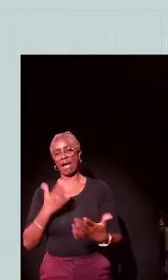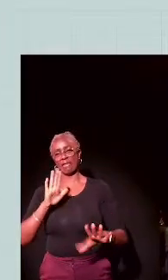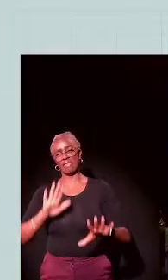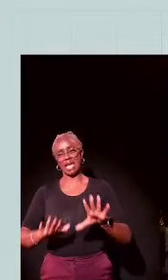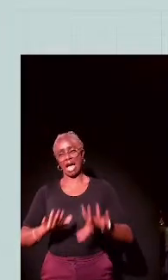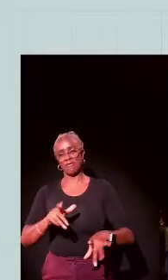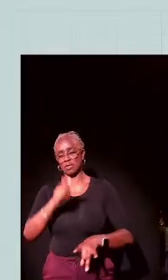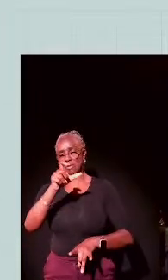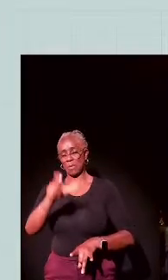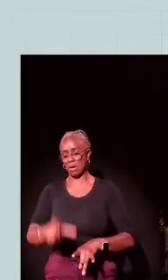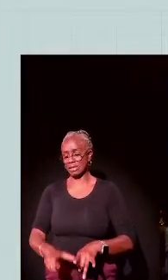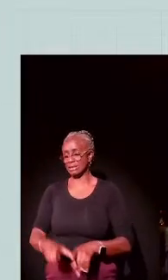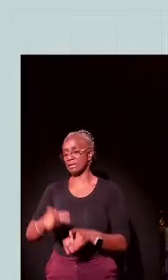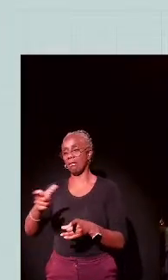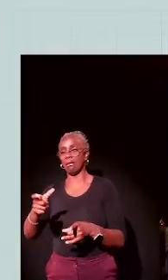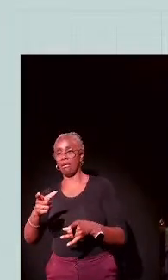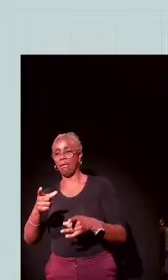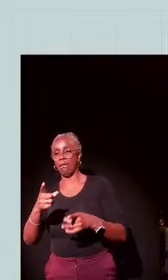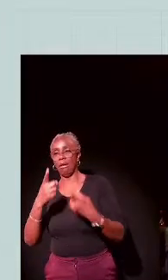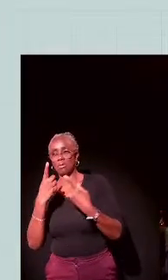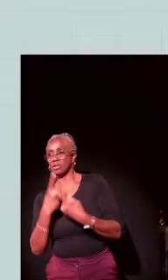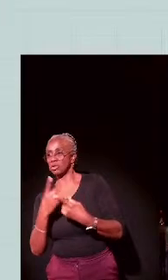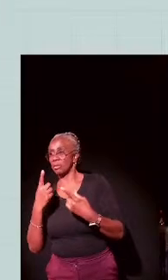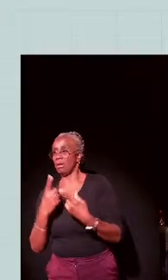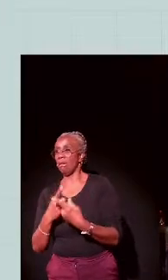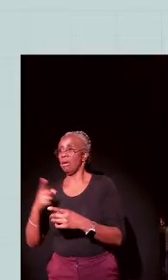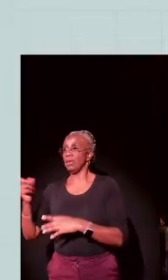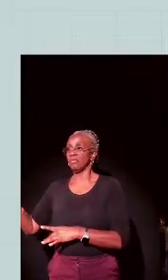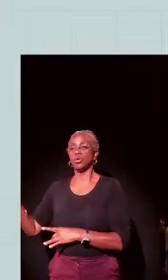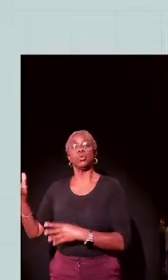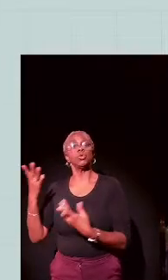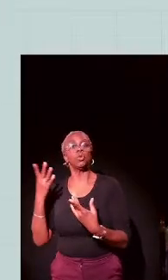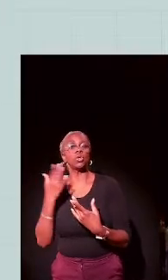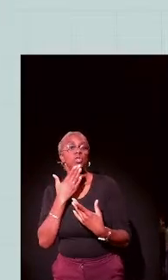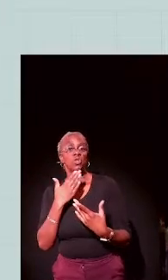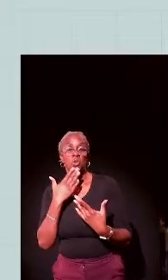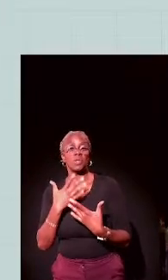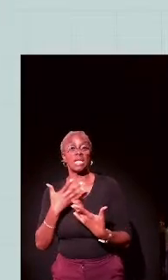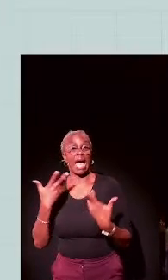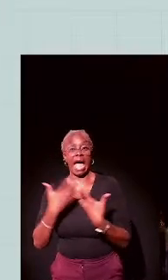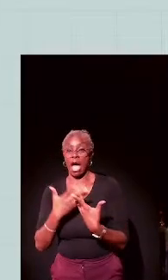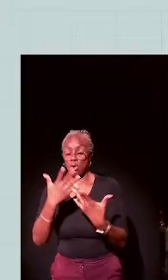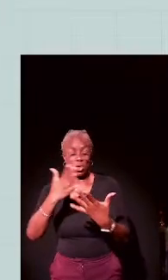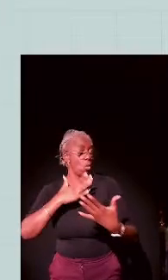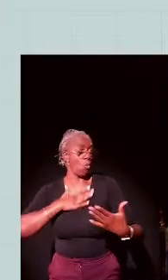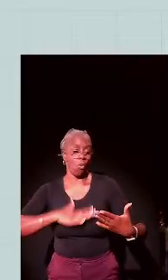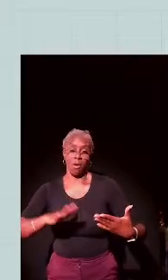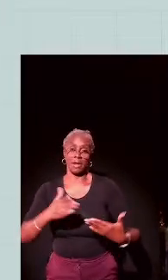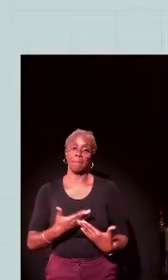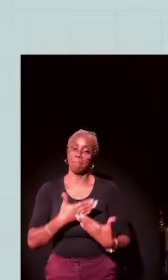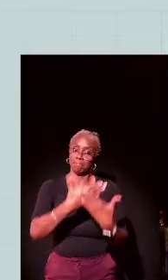kind of start breaking, and you can't necessarily use them as best as you would want otherwise.